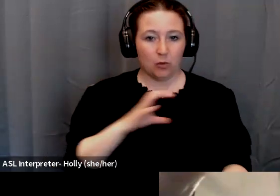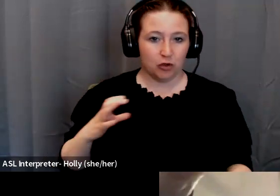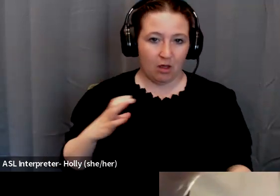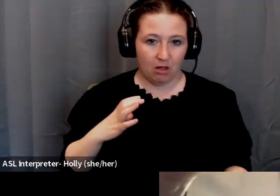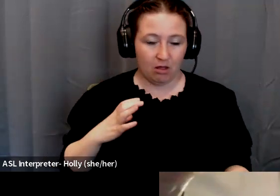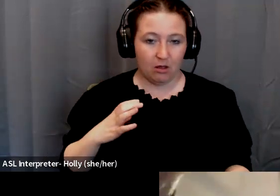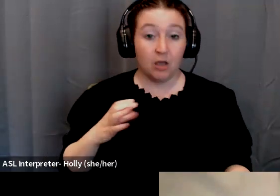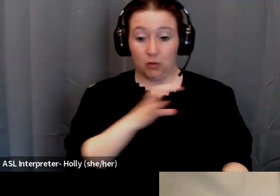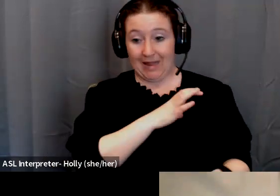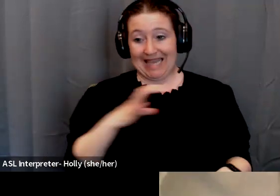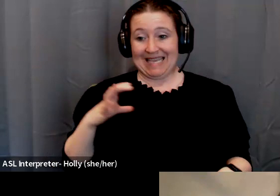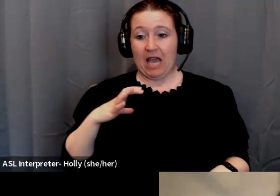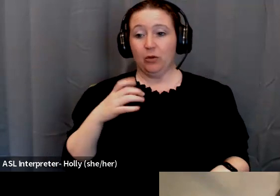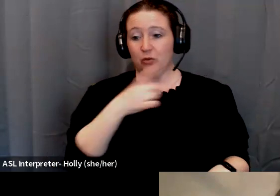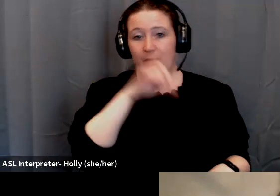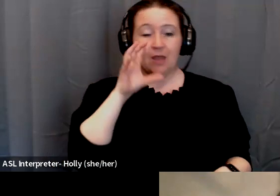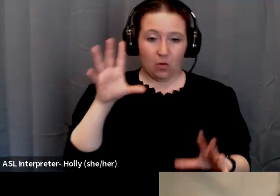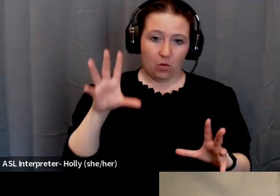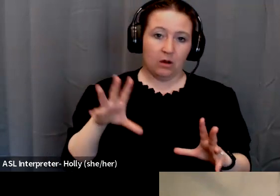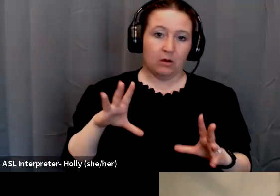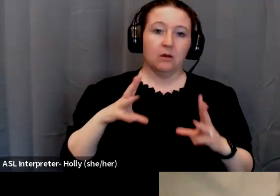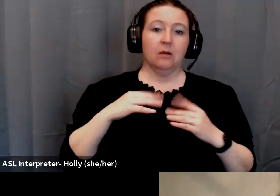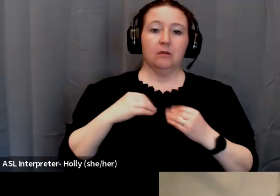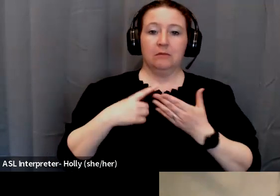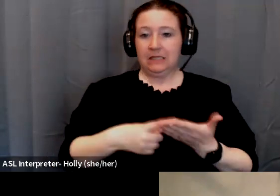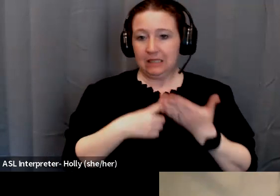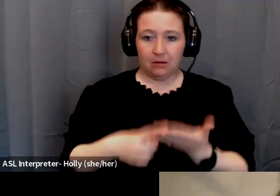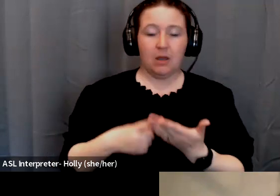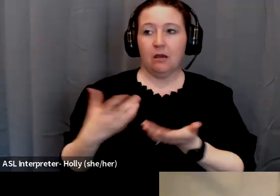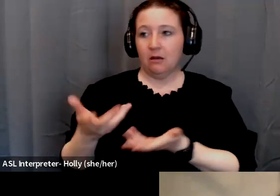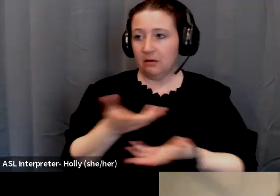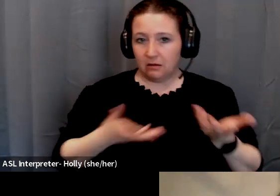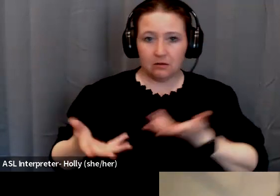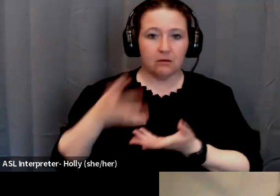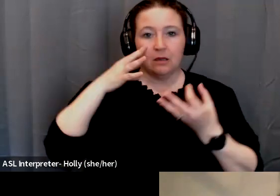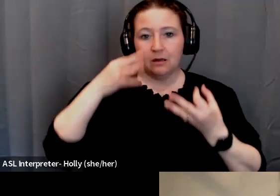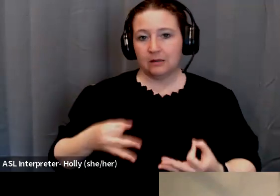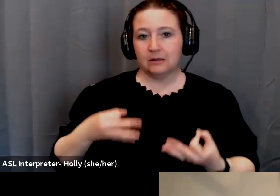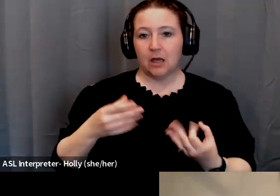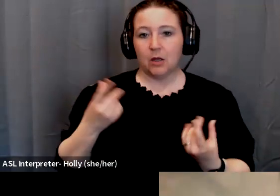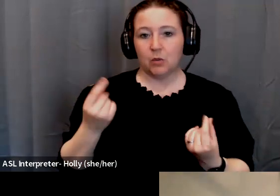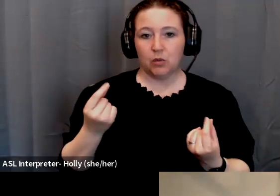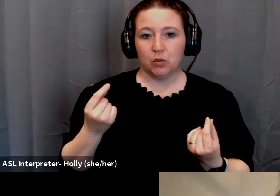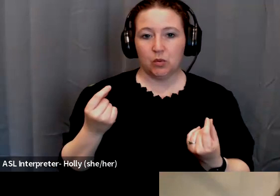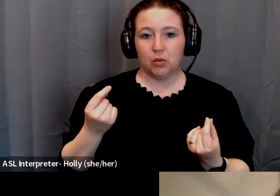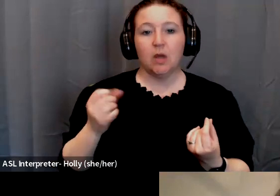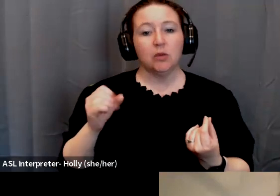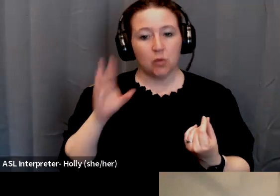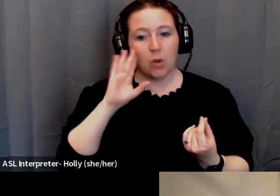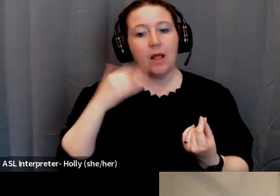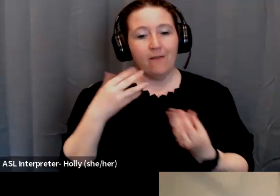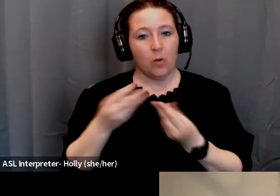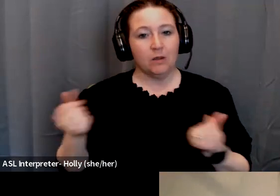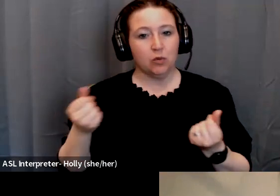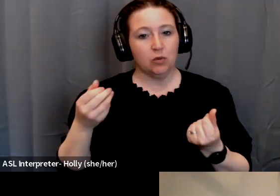the council will take up the debate and have that conversation and decide what to do with it. And so there will be a resolution,